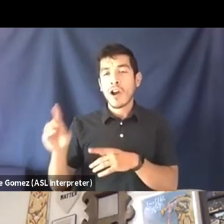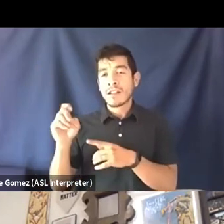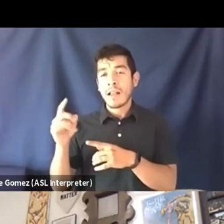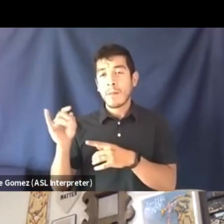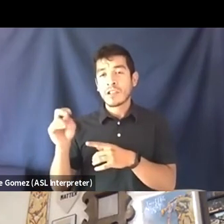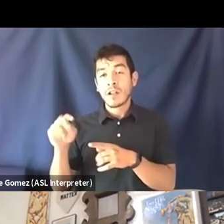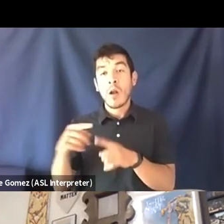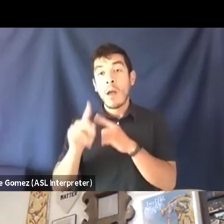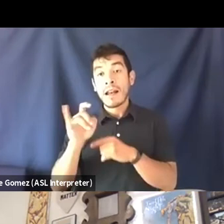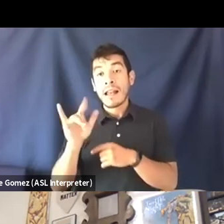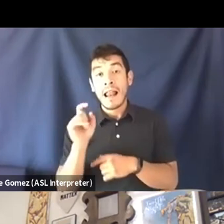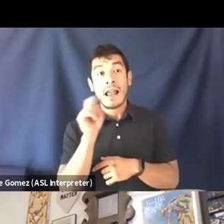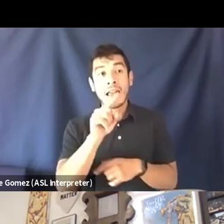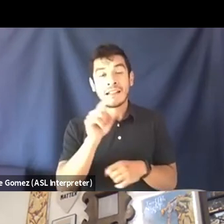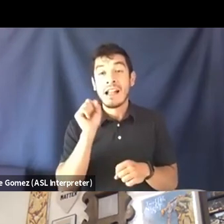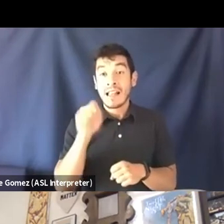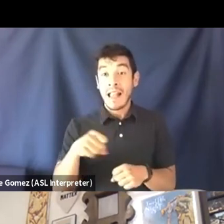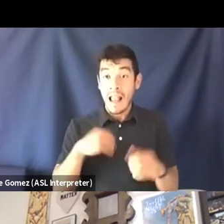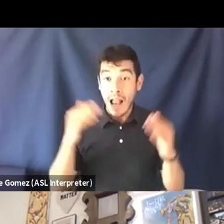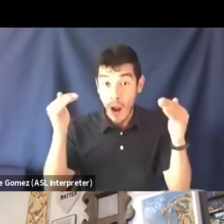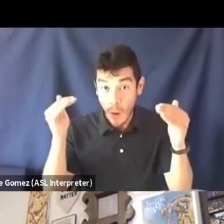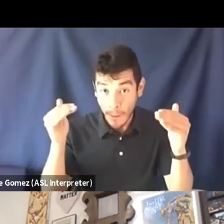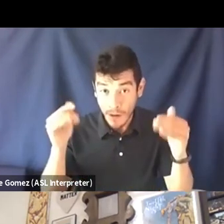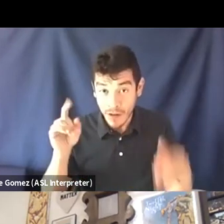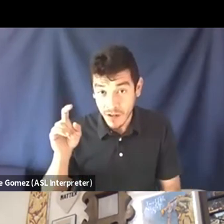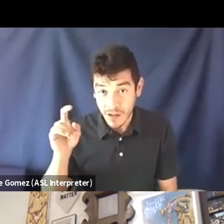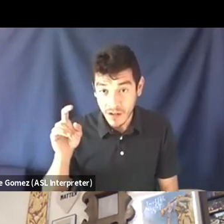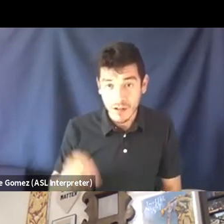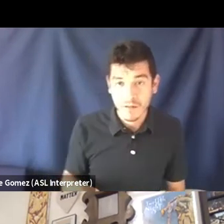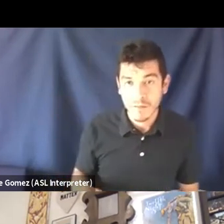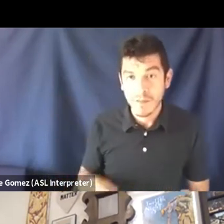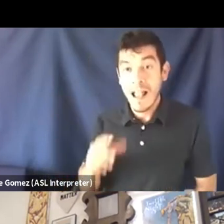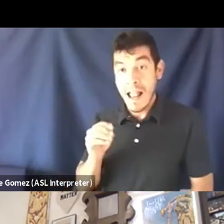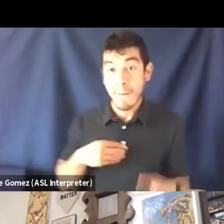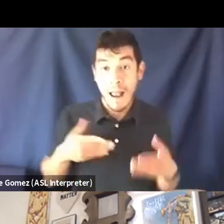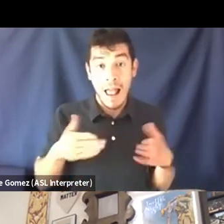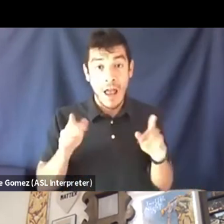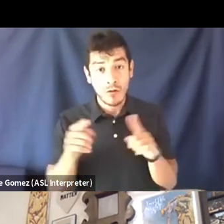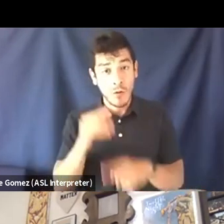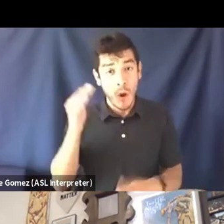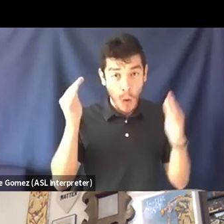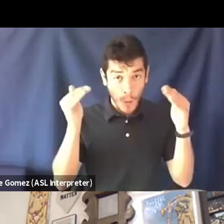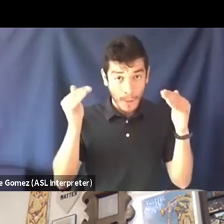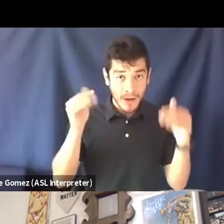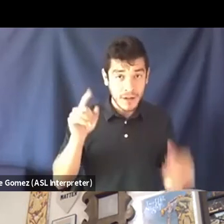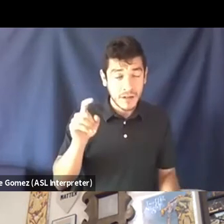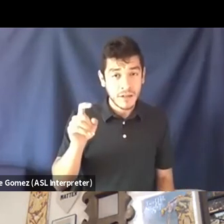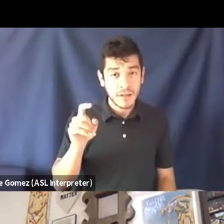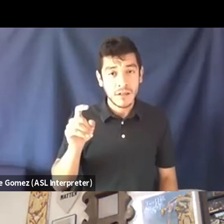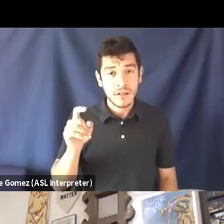Kelli asks, can I hope? And am I allowed to hope? And then, you